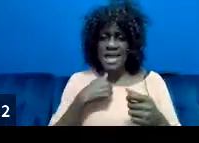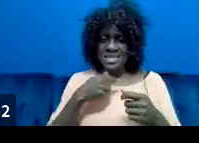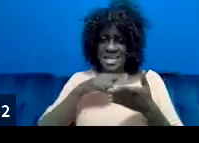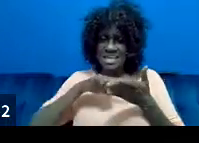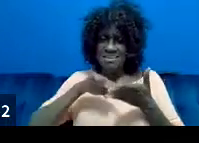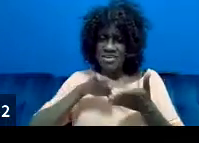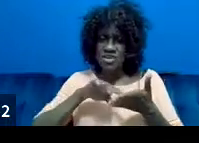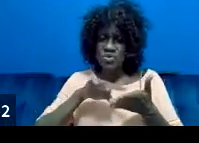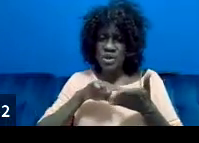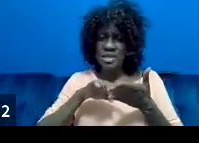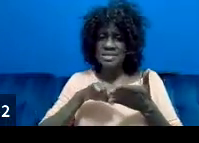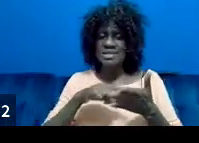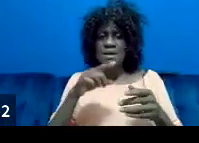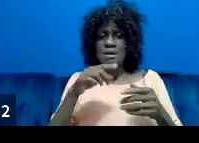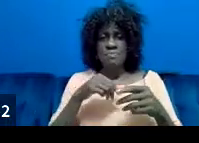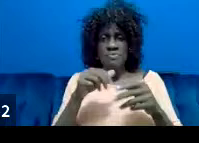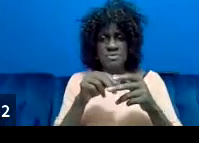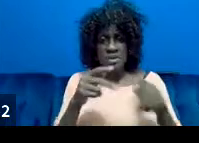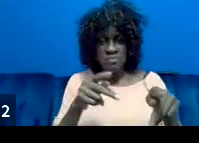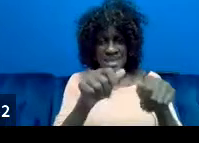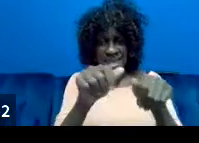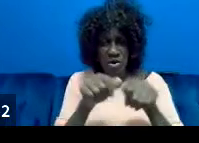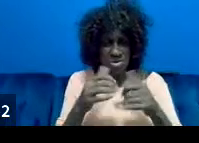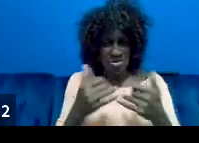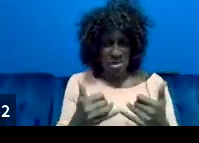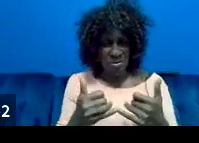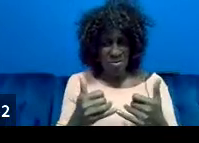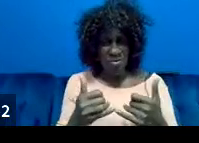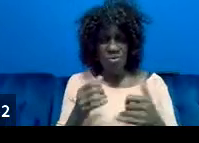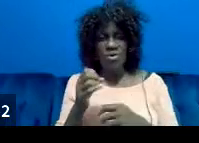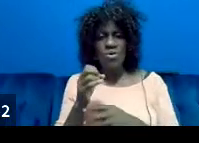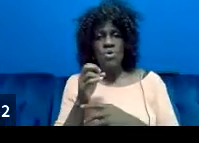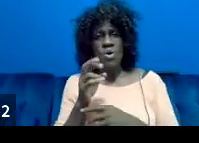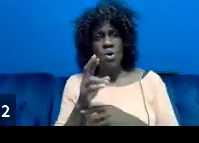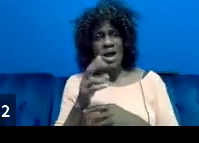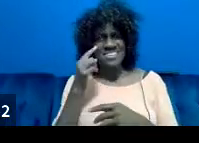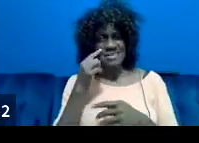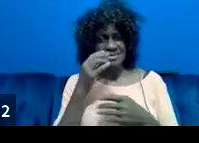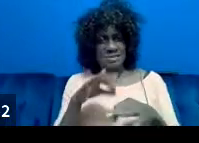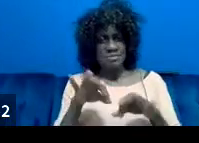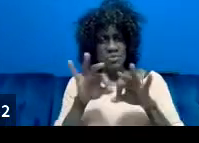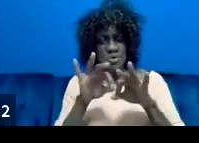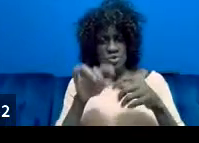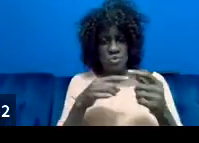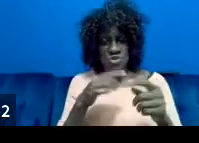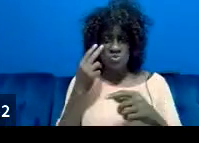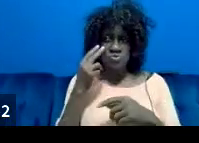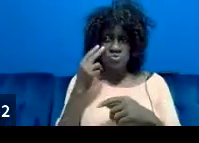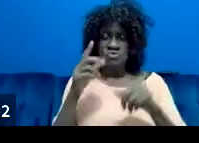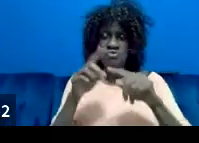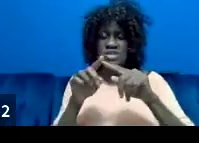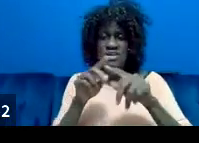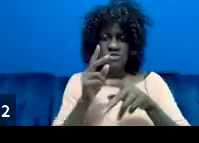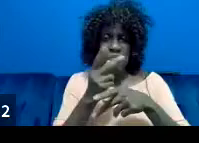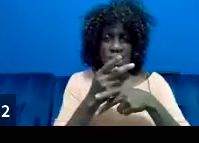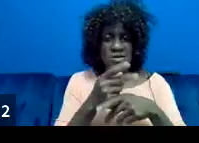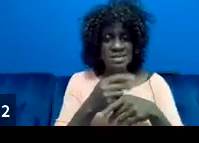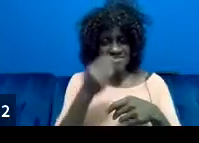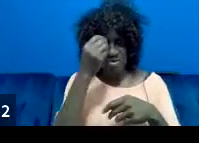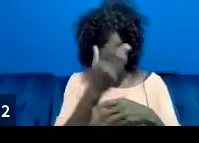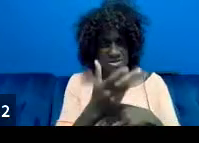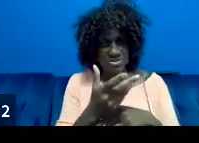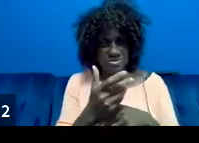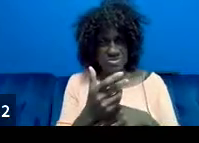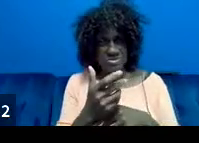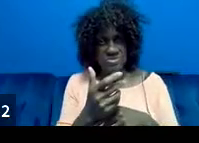a existing play area now? Or I think it's real important that when you're looking at product information